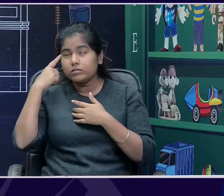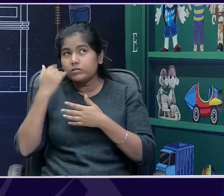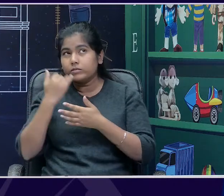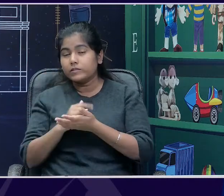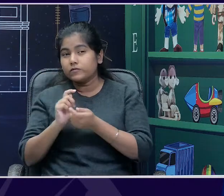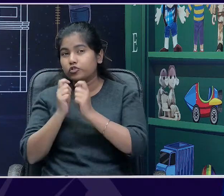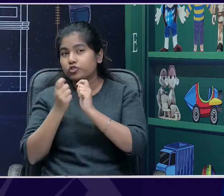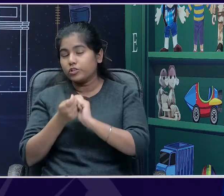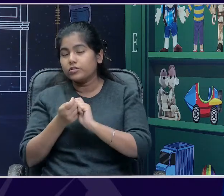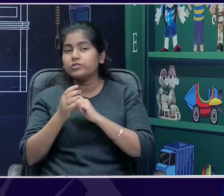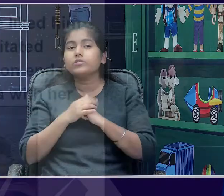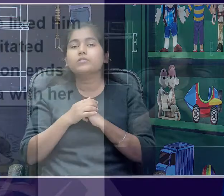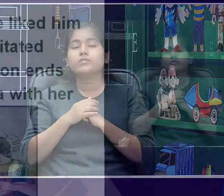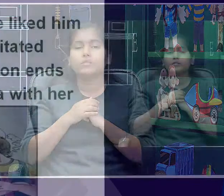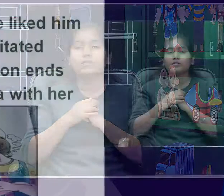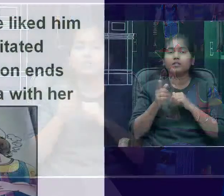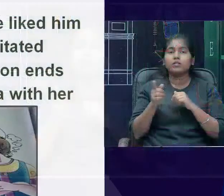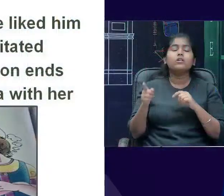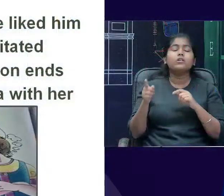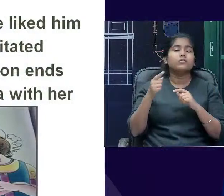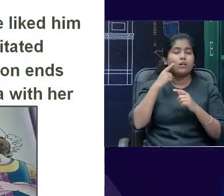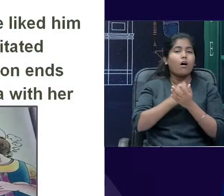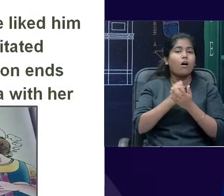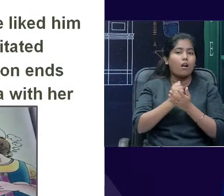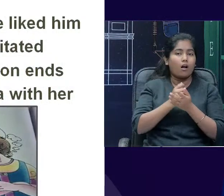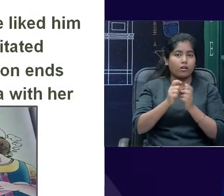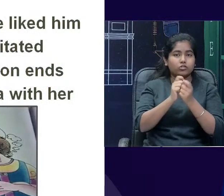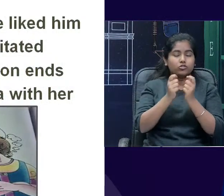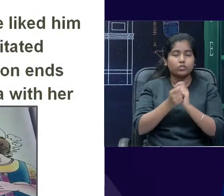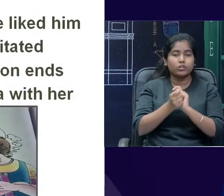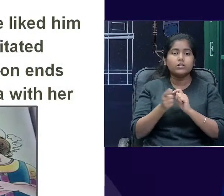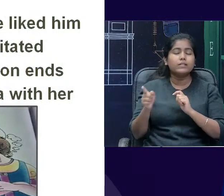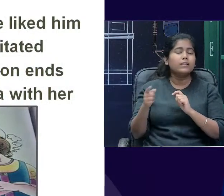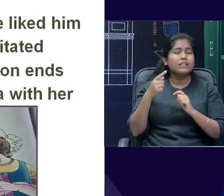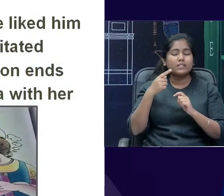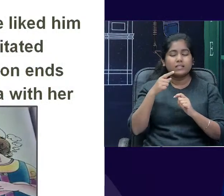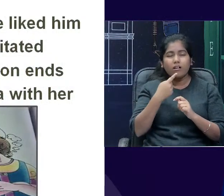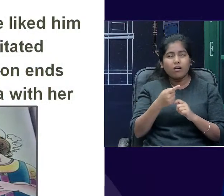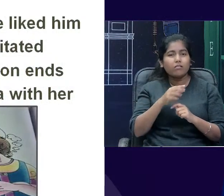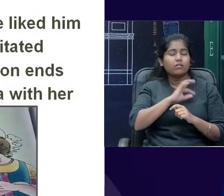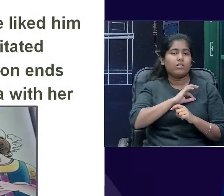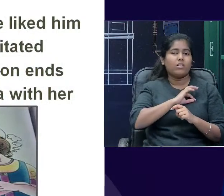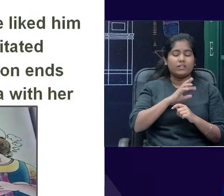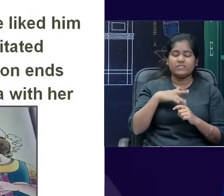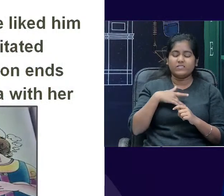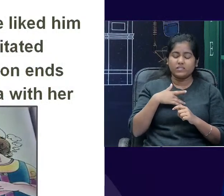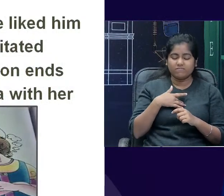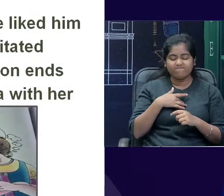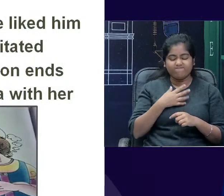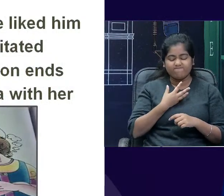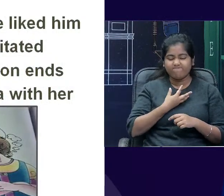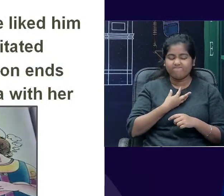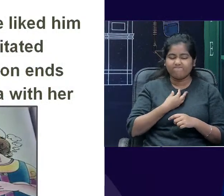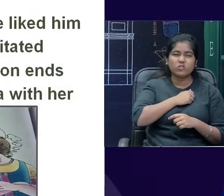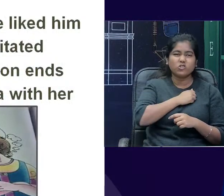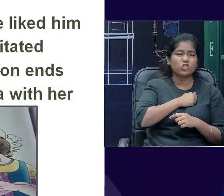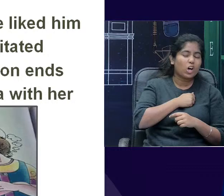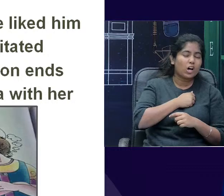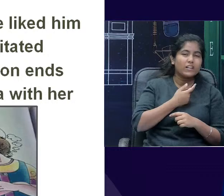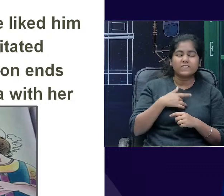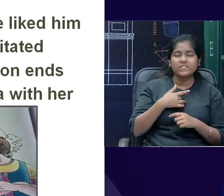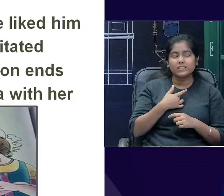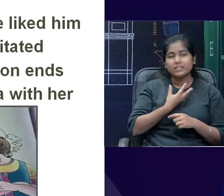also decided to befriend Mr. Nath because he liked him and had felt sorry for him. As the siblings